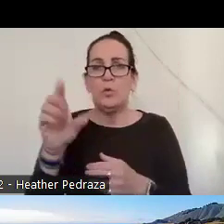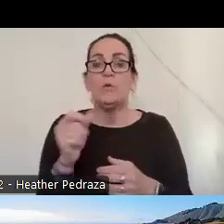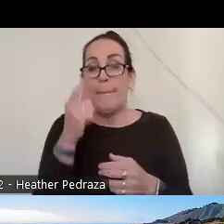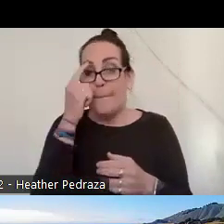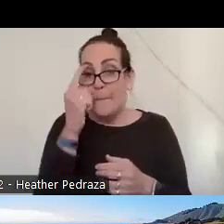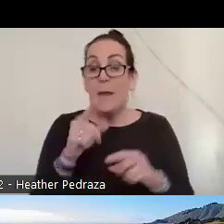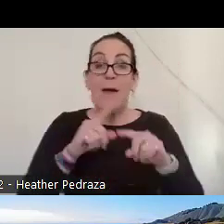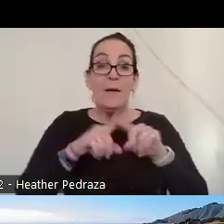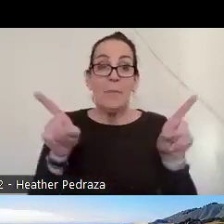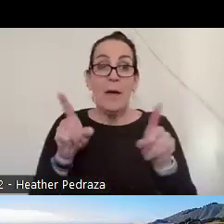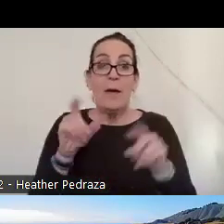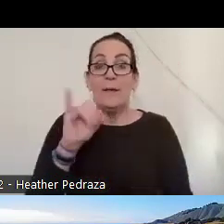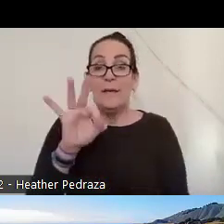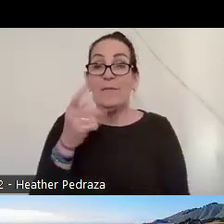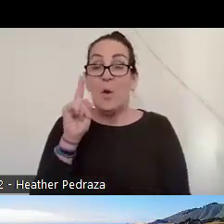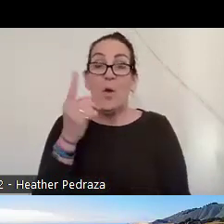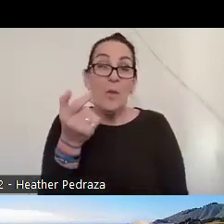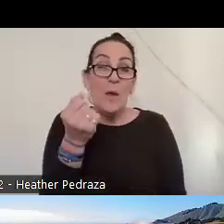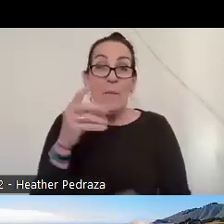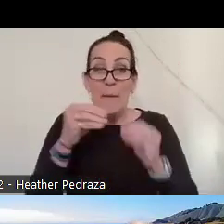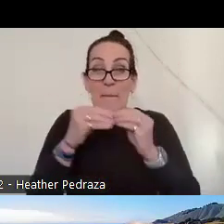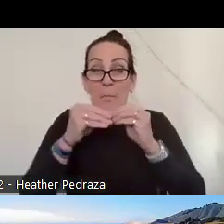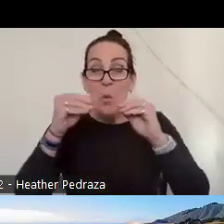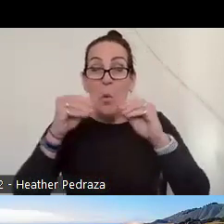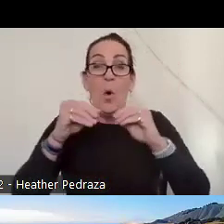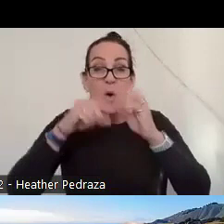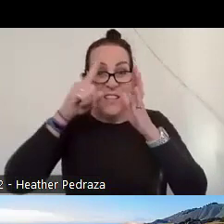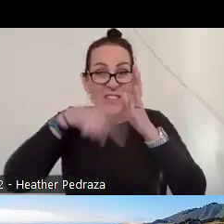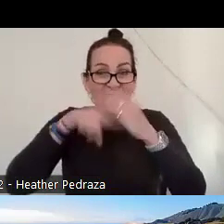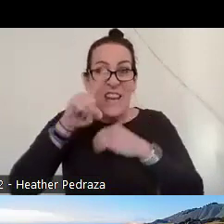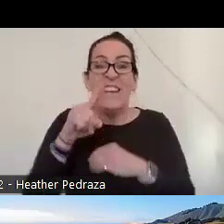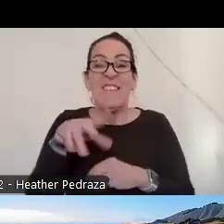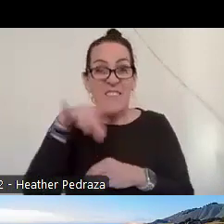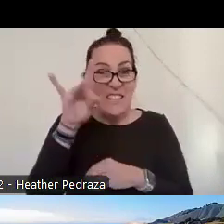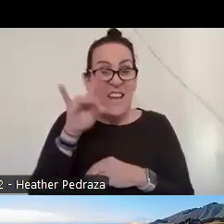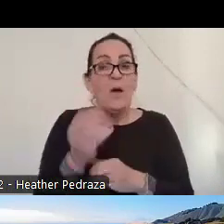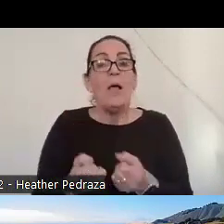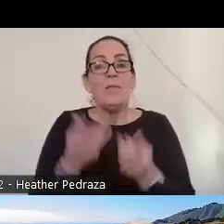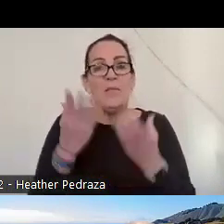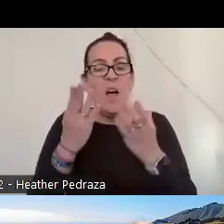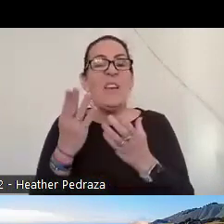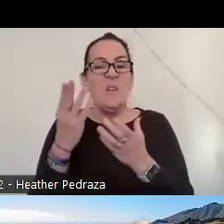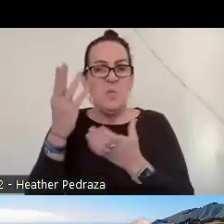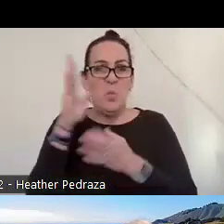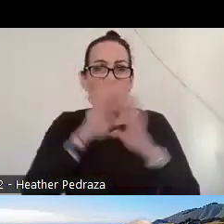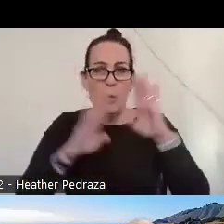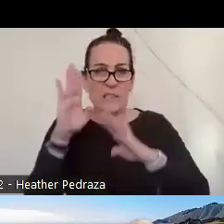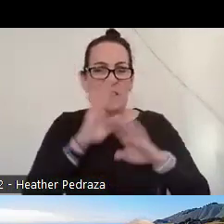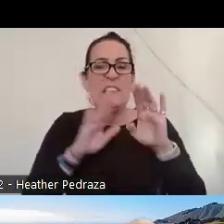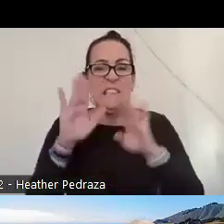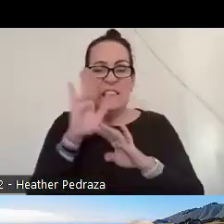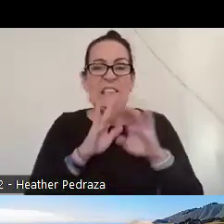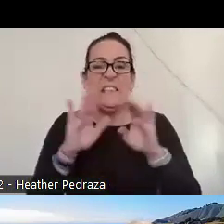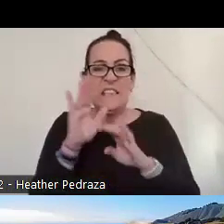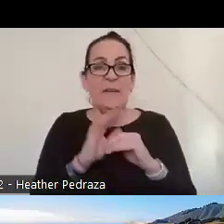But if you lift the hood a little bit, dig into it, there are lots of concerning clouds. And one